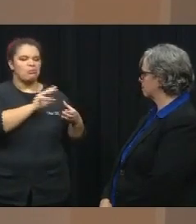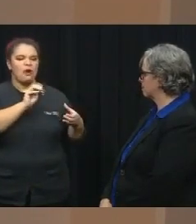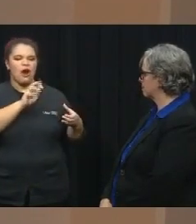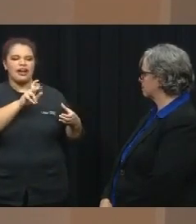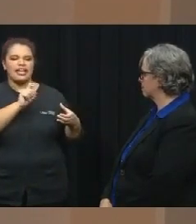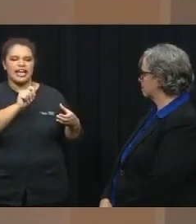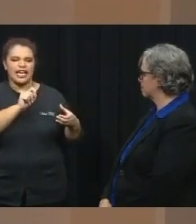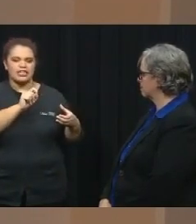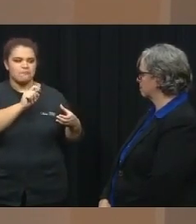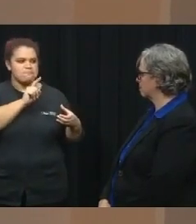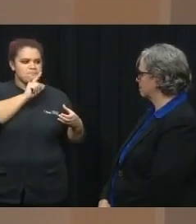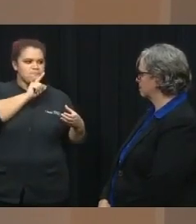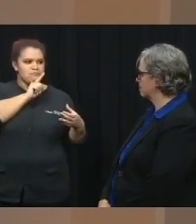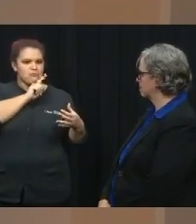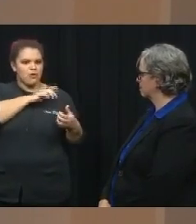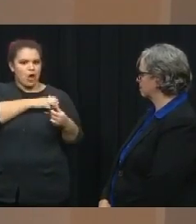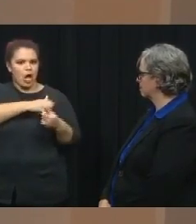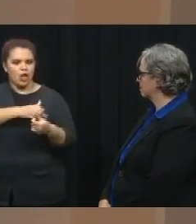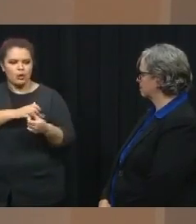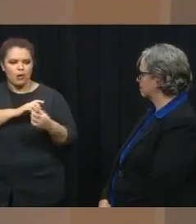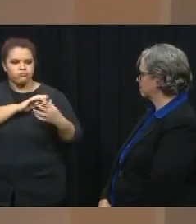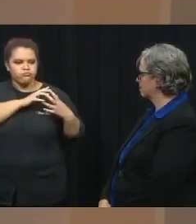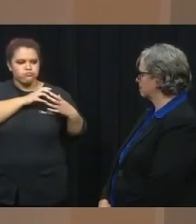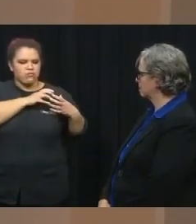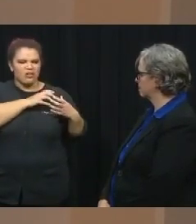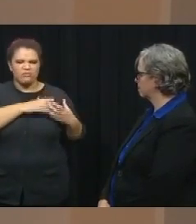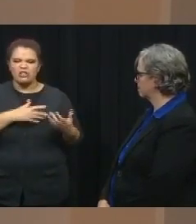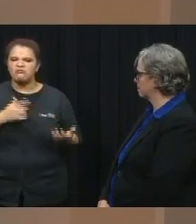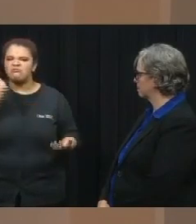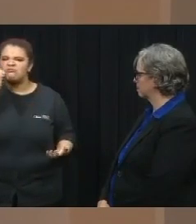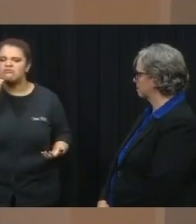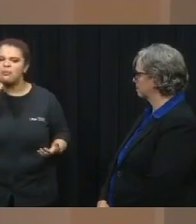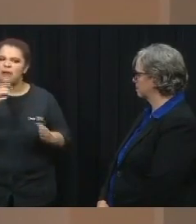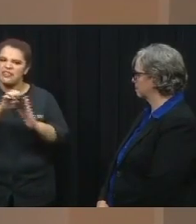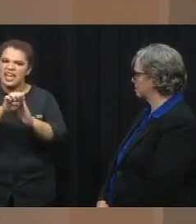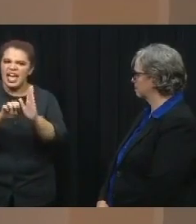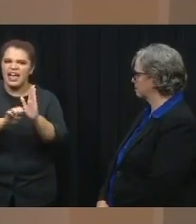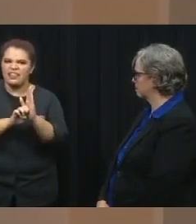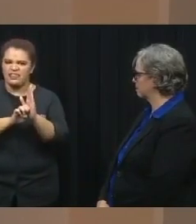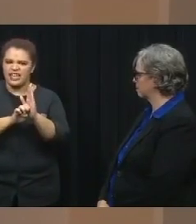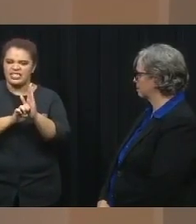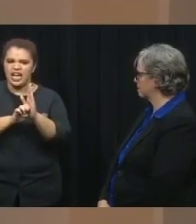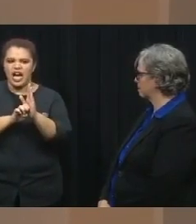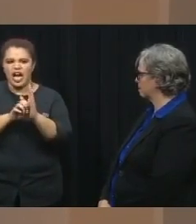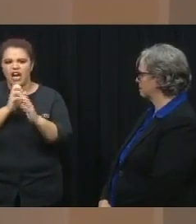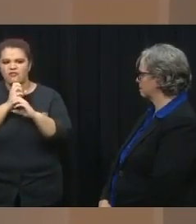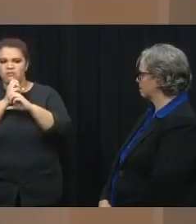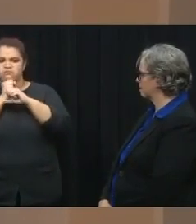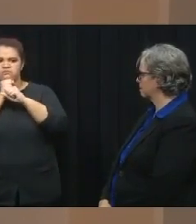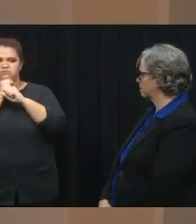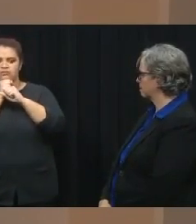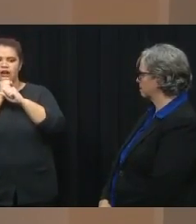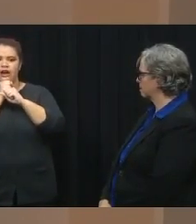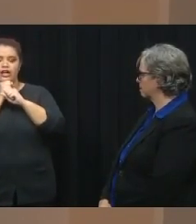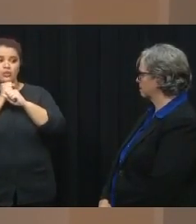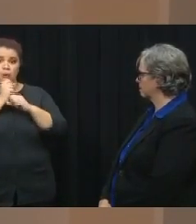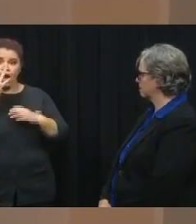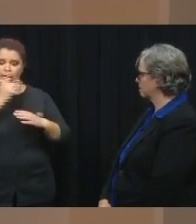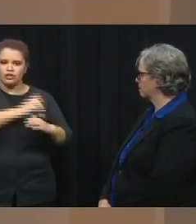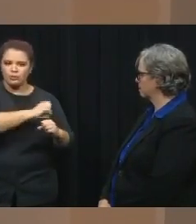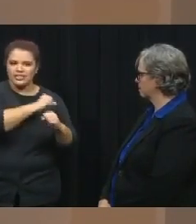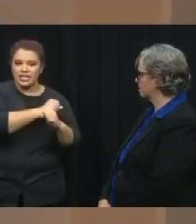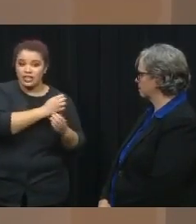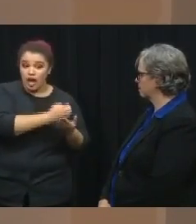keep information from the citizens just to protect the economy? And could that come up with more information down the road with